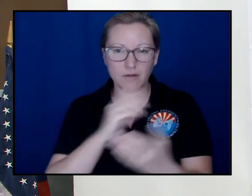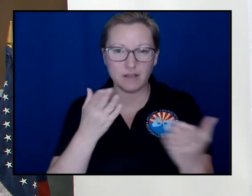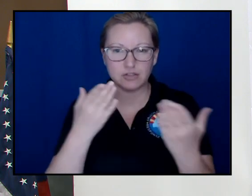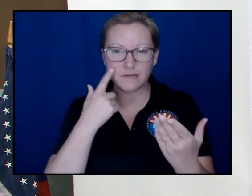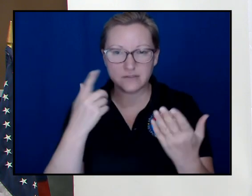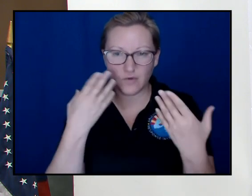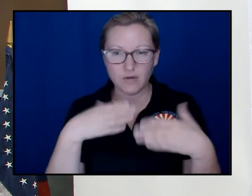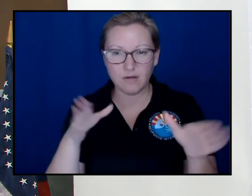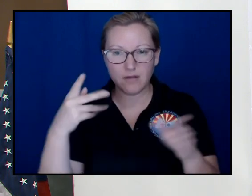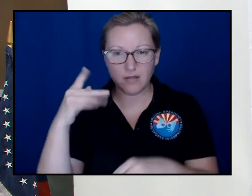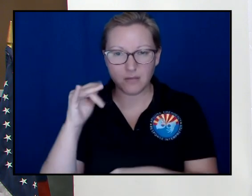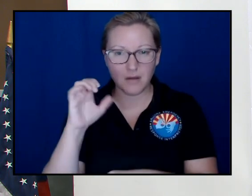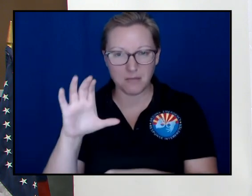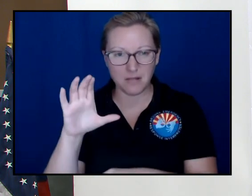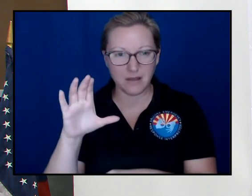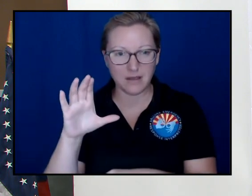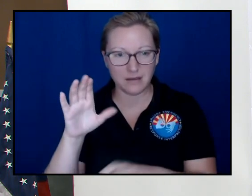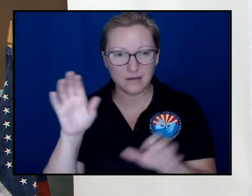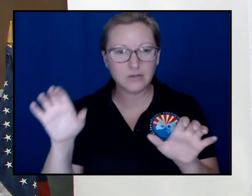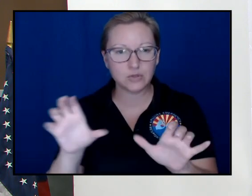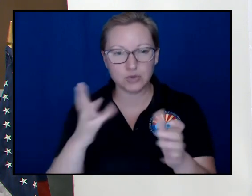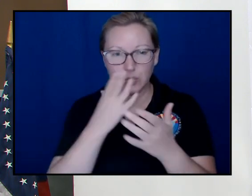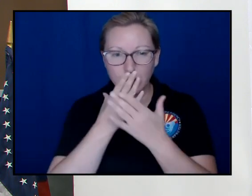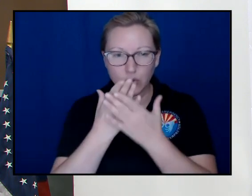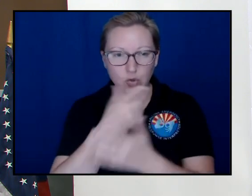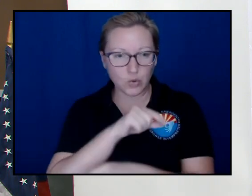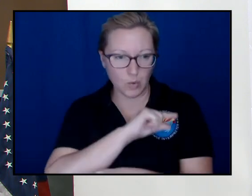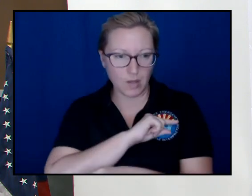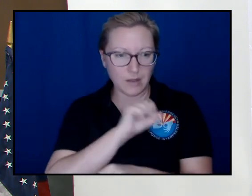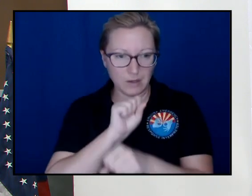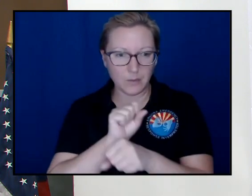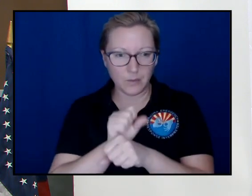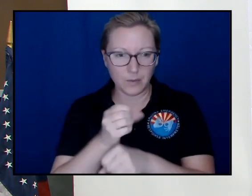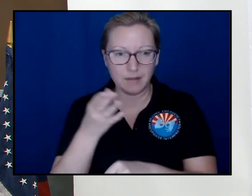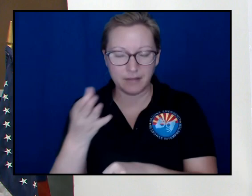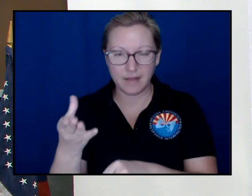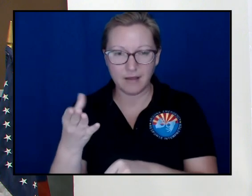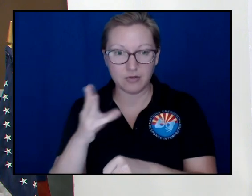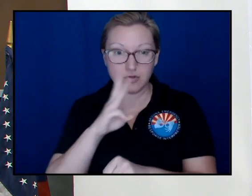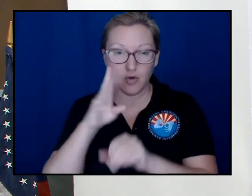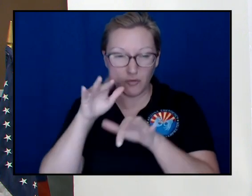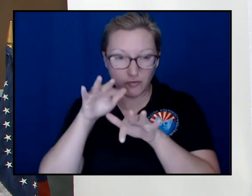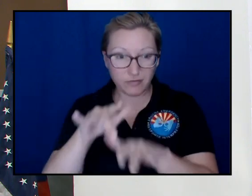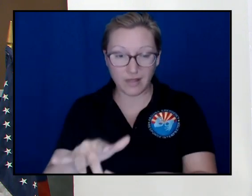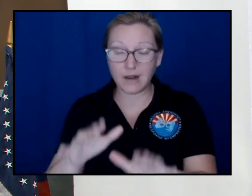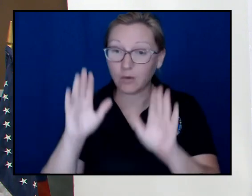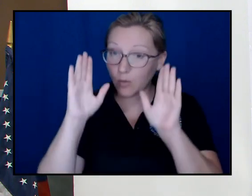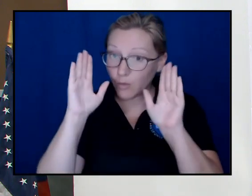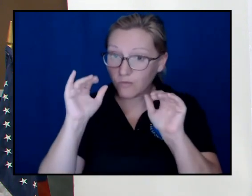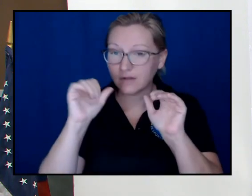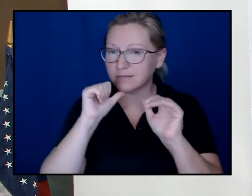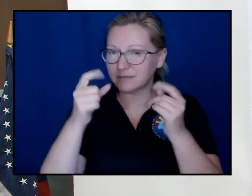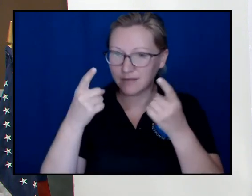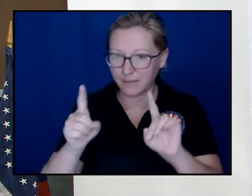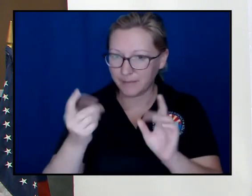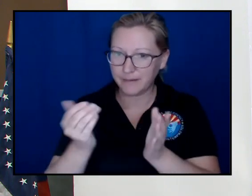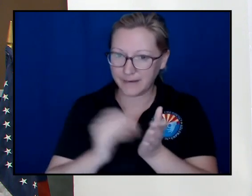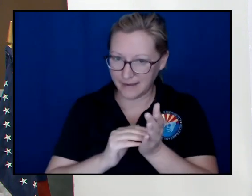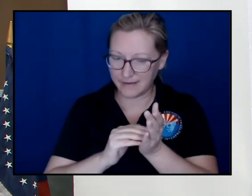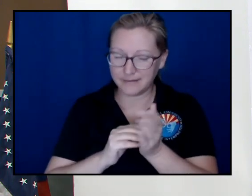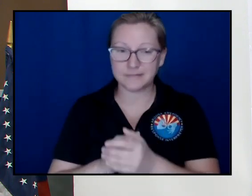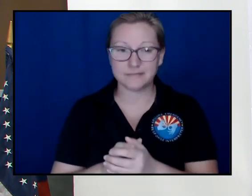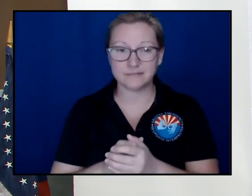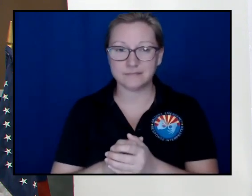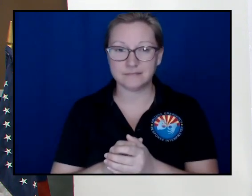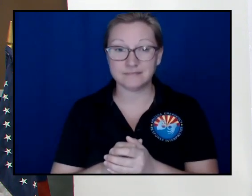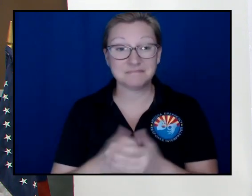good quality work there, so that flooding issue does not occur again. But other than that, that's all